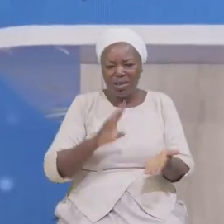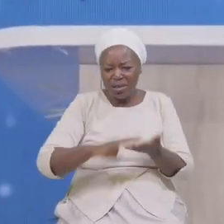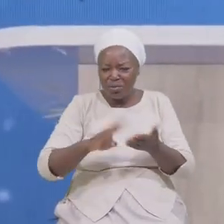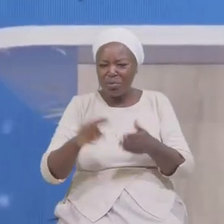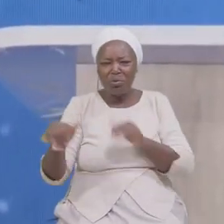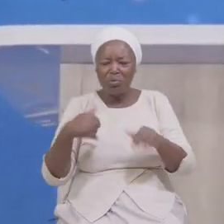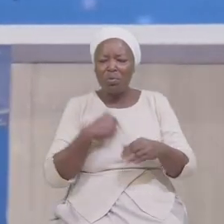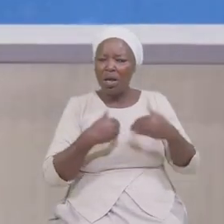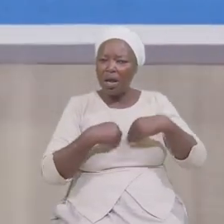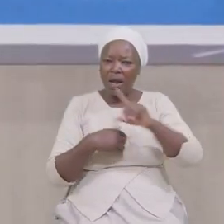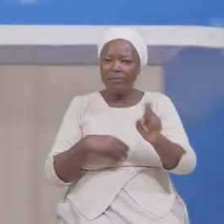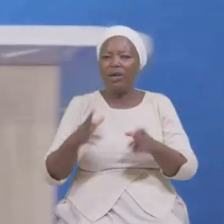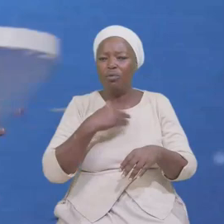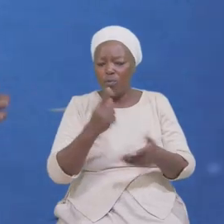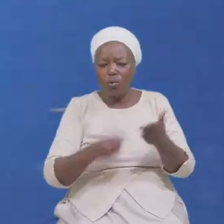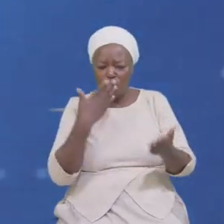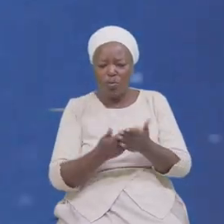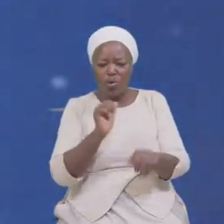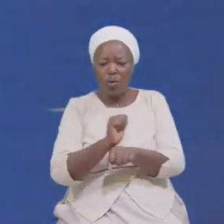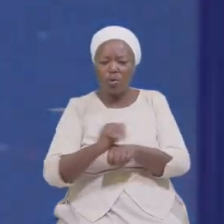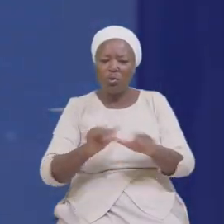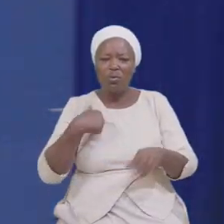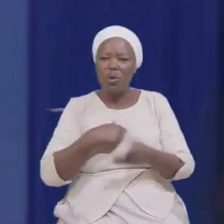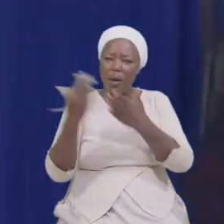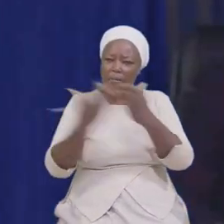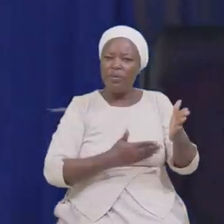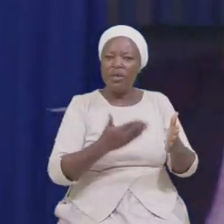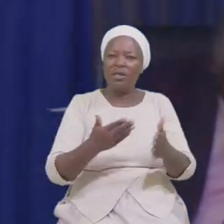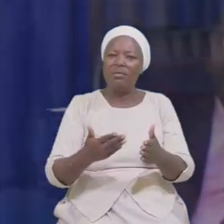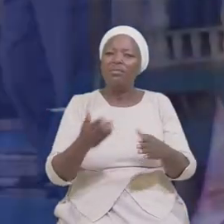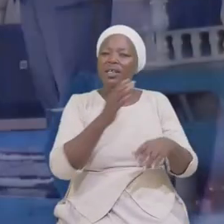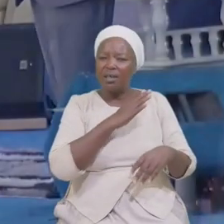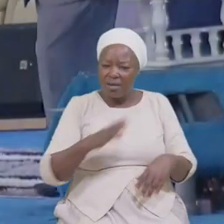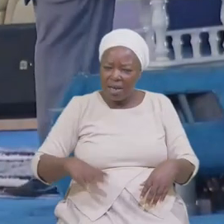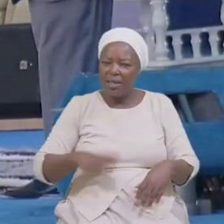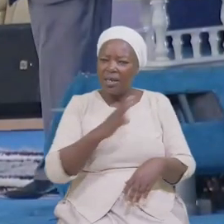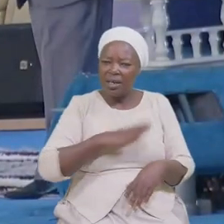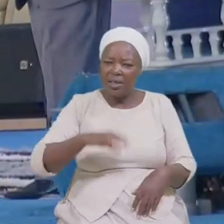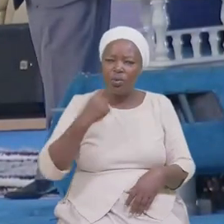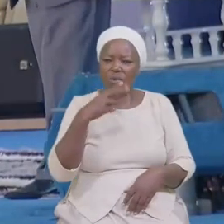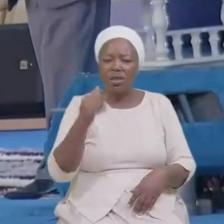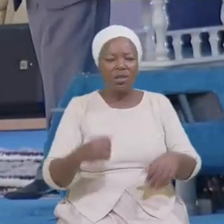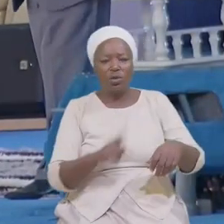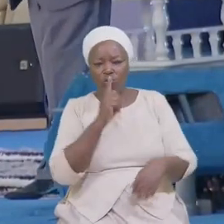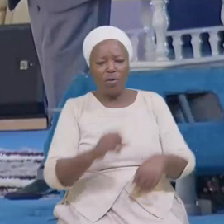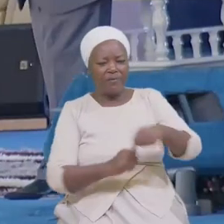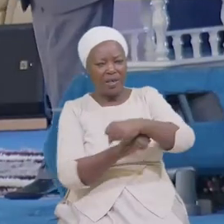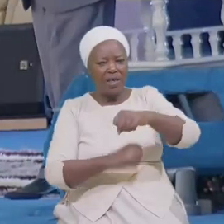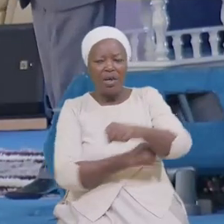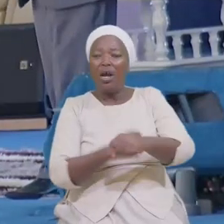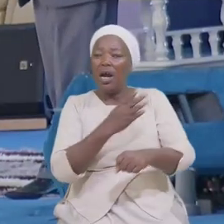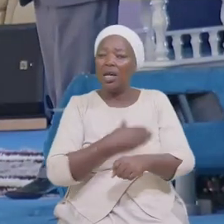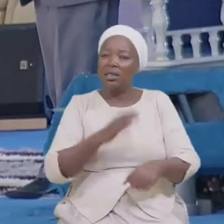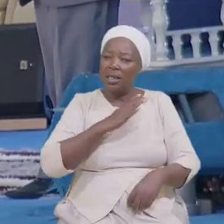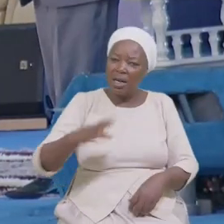what good works do we bring? We bring Christ. Christ, who is the sure foundation, and Christ, who is